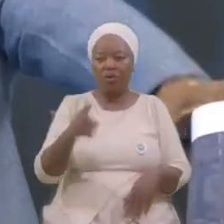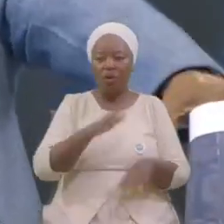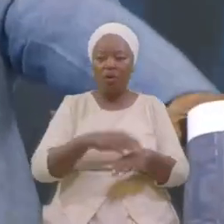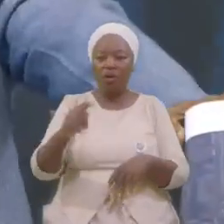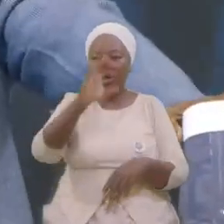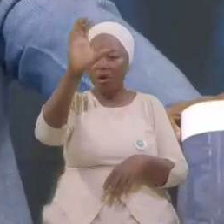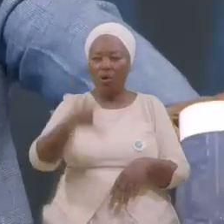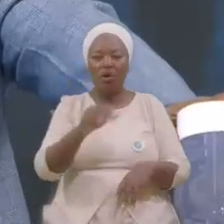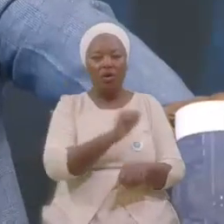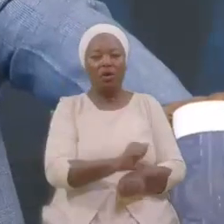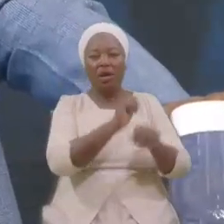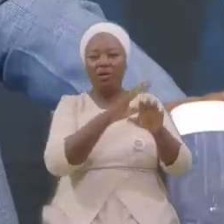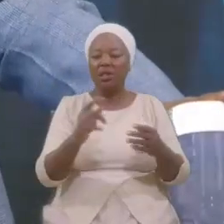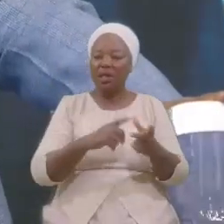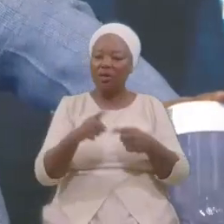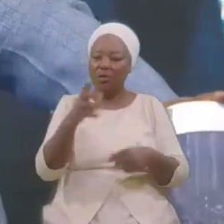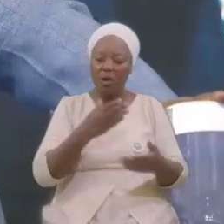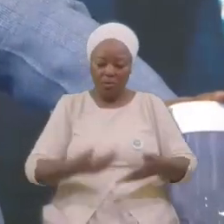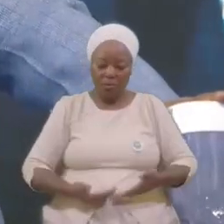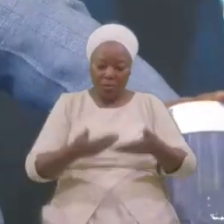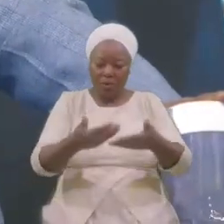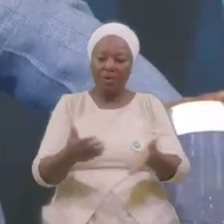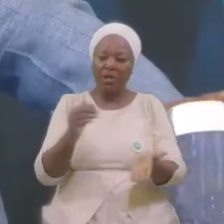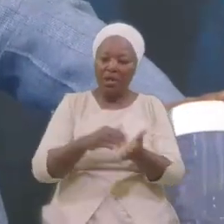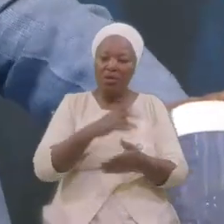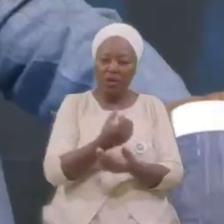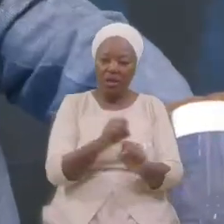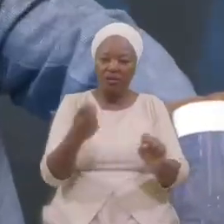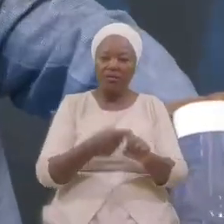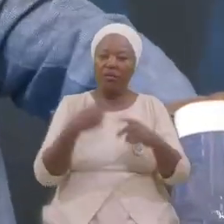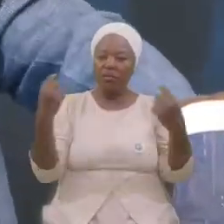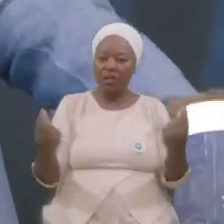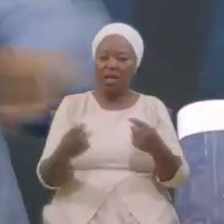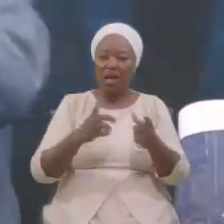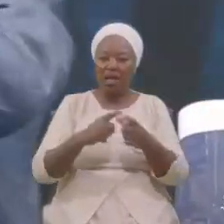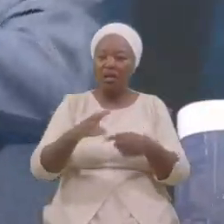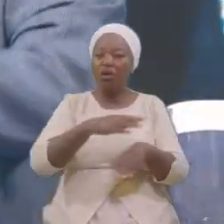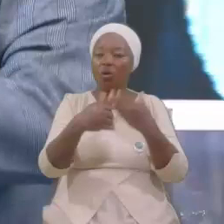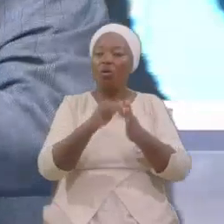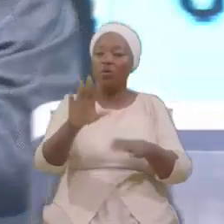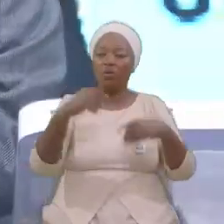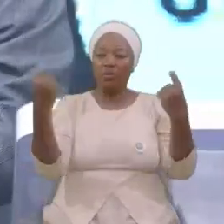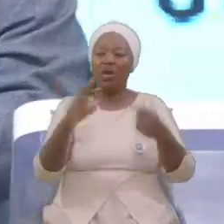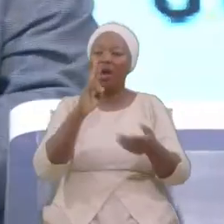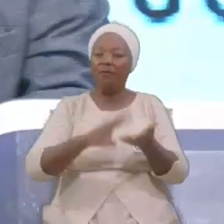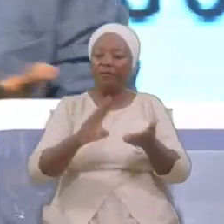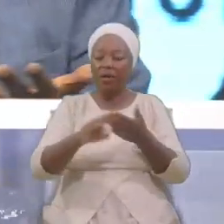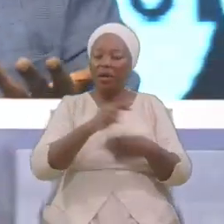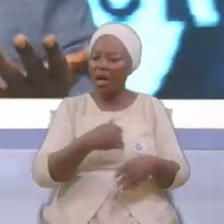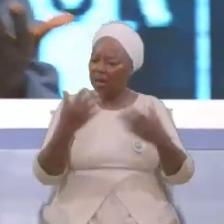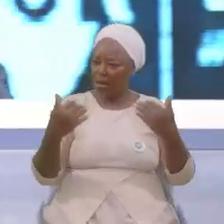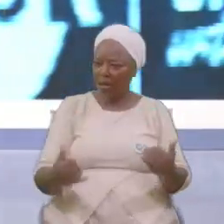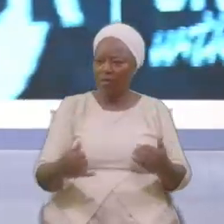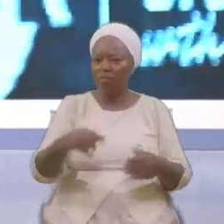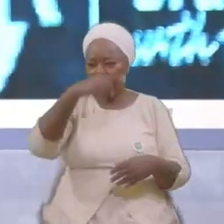of Calvary, and you are born again, and you are saved, and your sins are forgiven, and now,